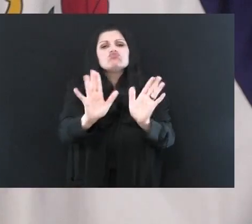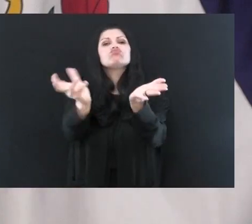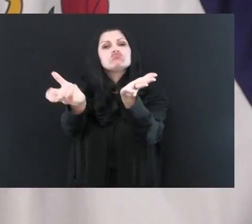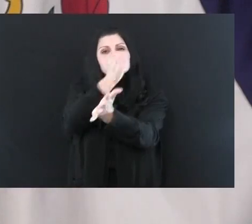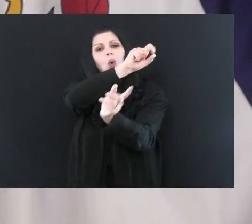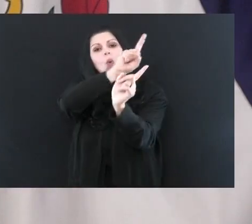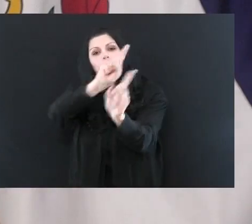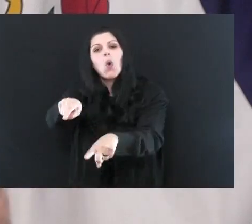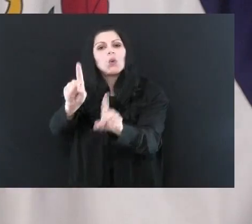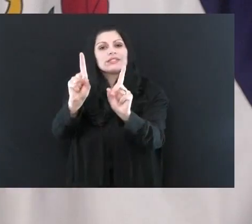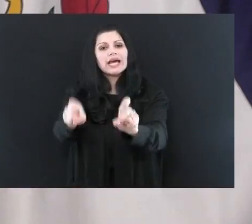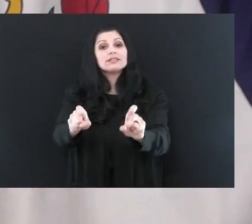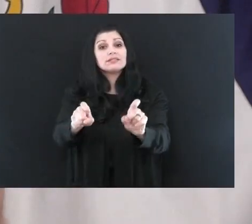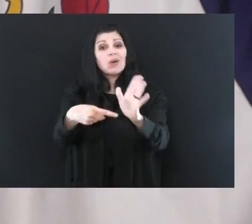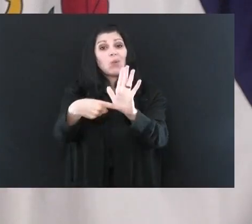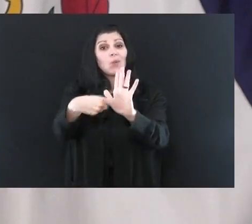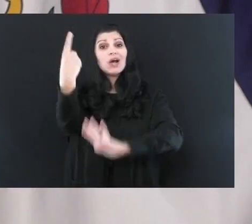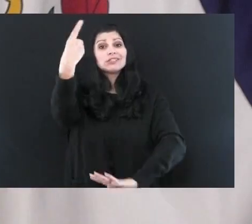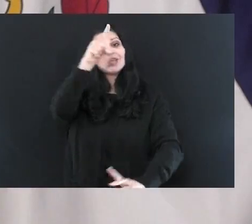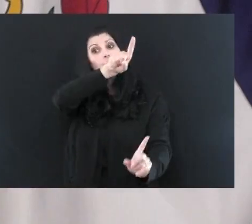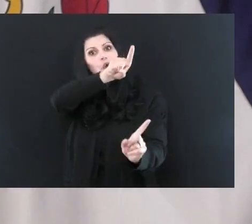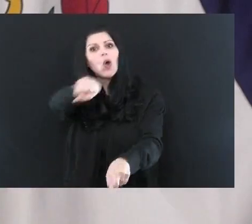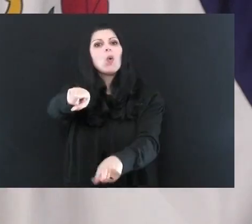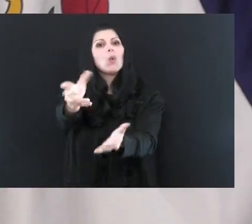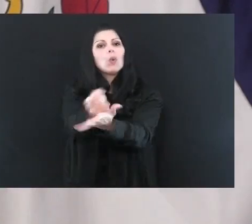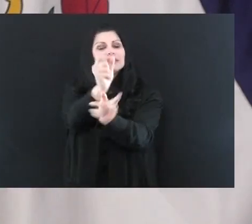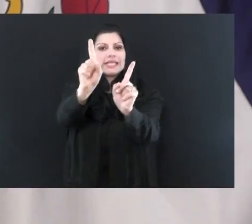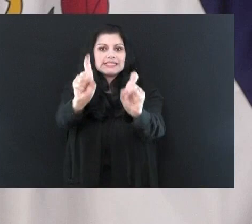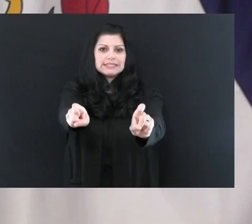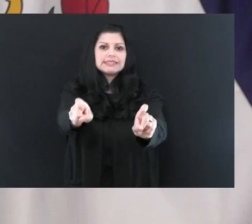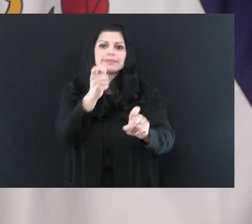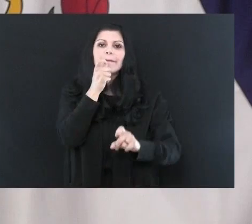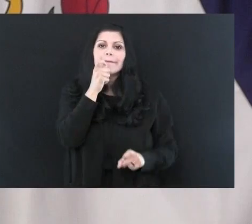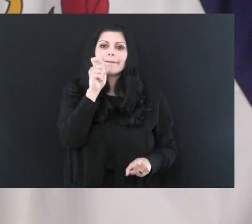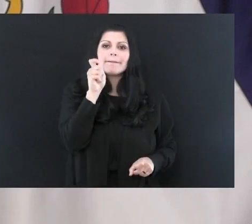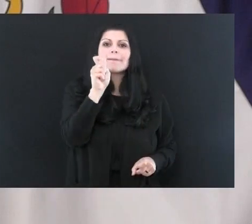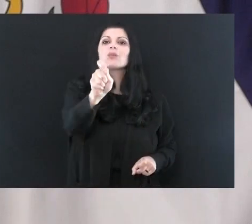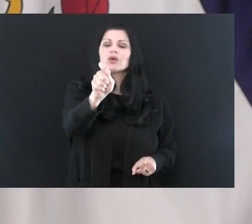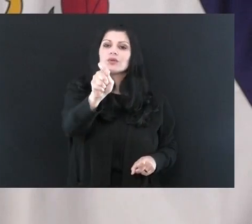tested. One time, go get tested. And